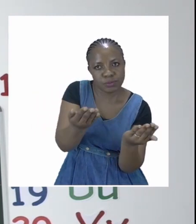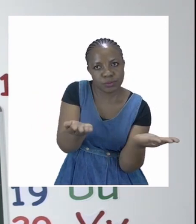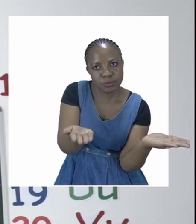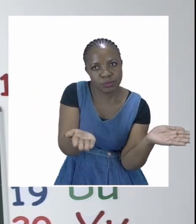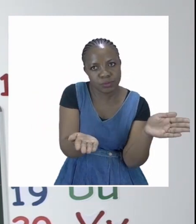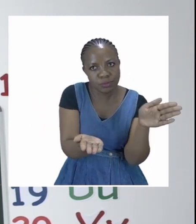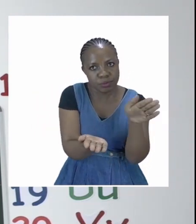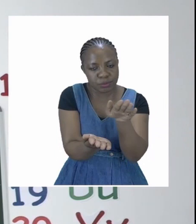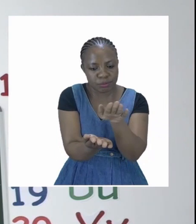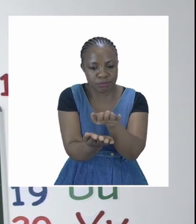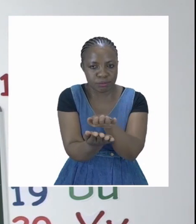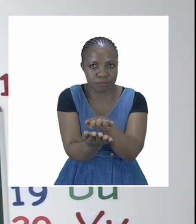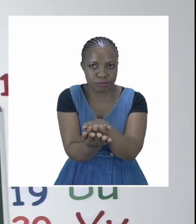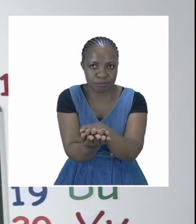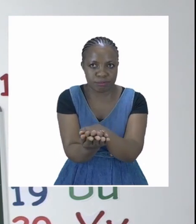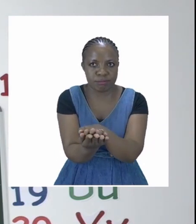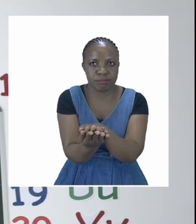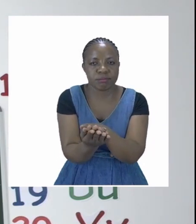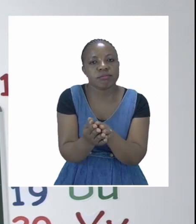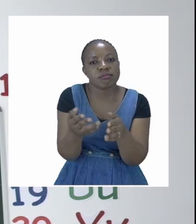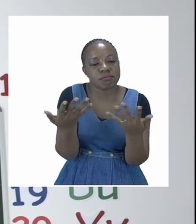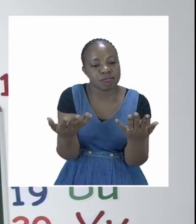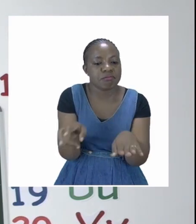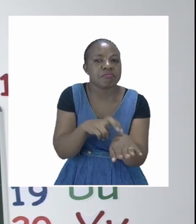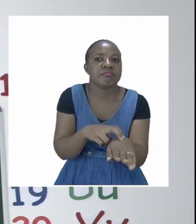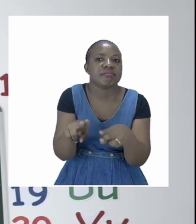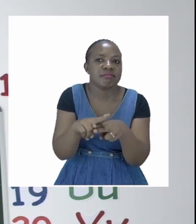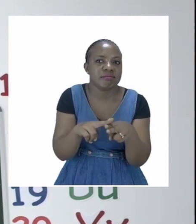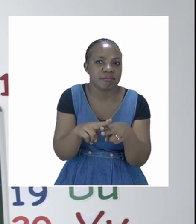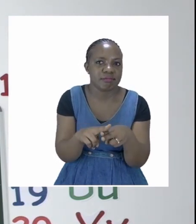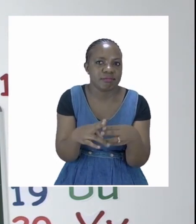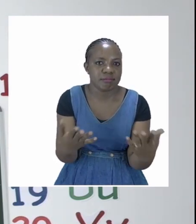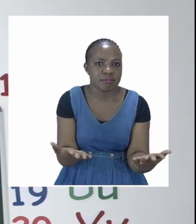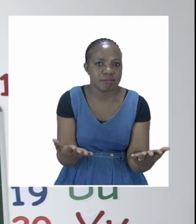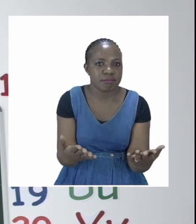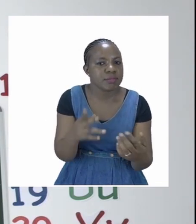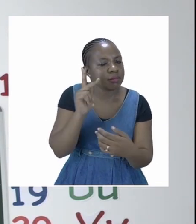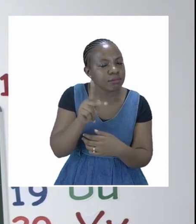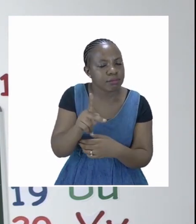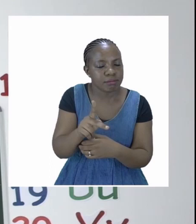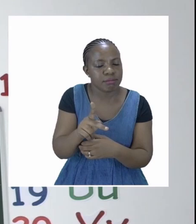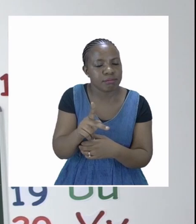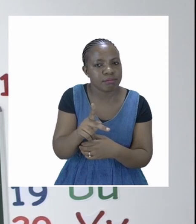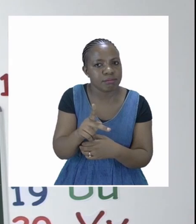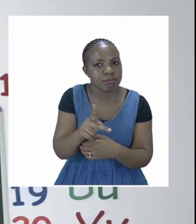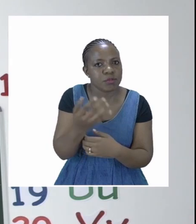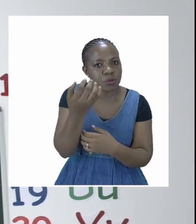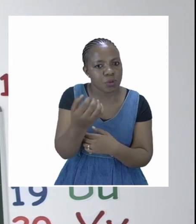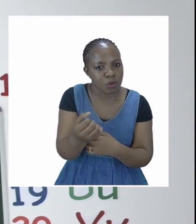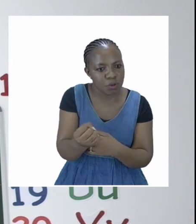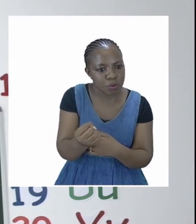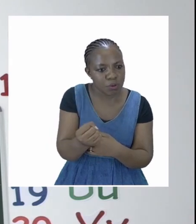it for ready to use. But there is more. We are also available on